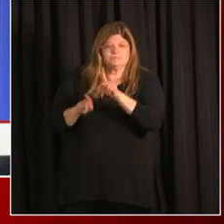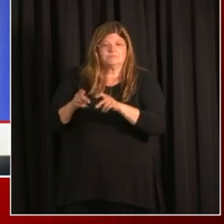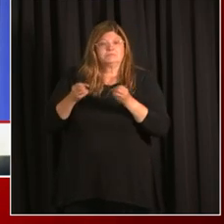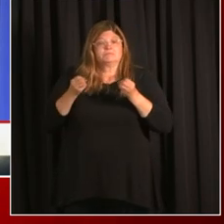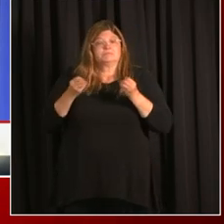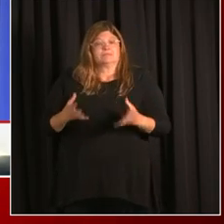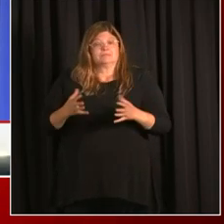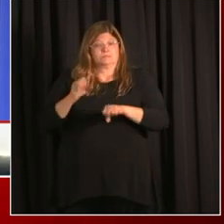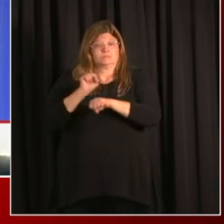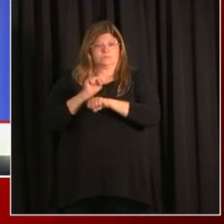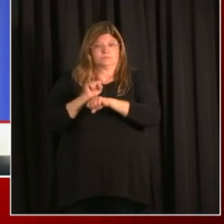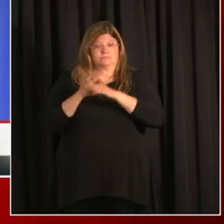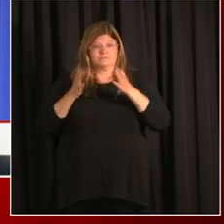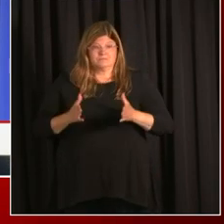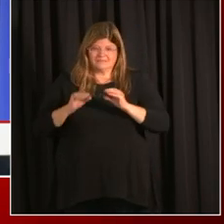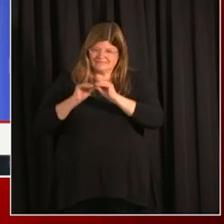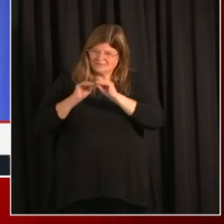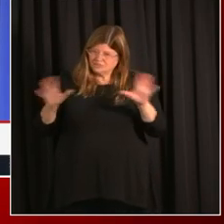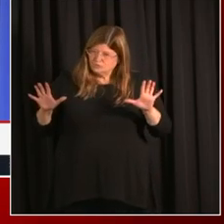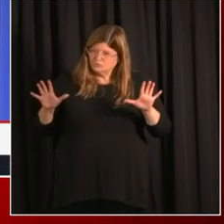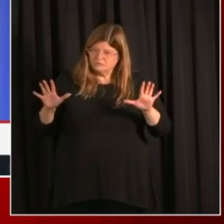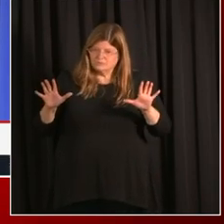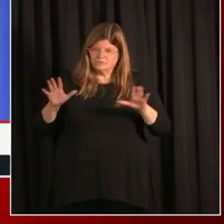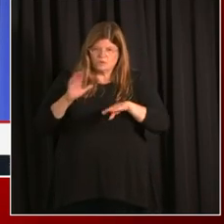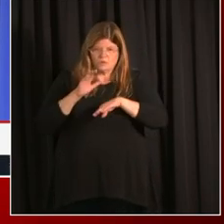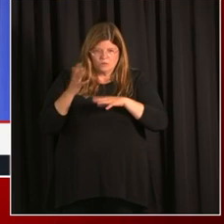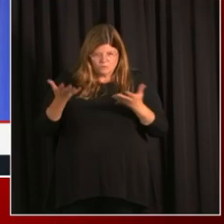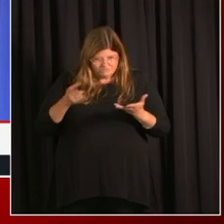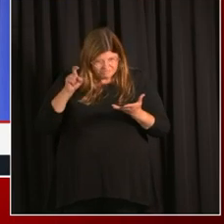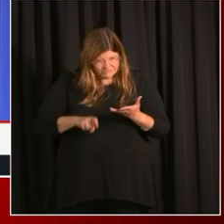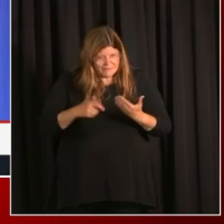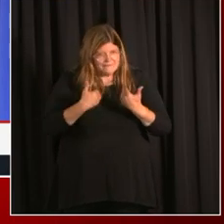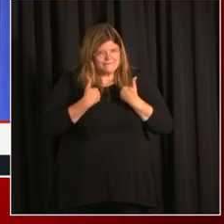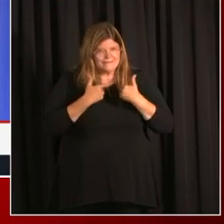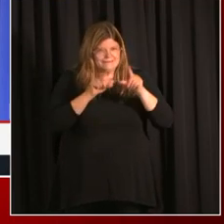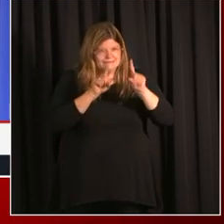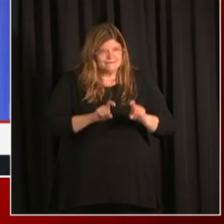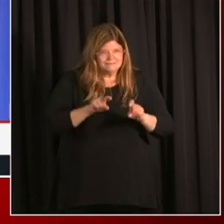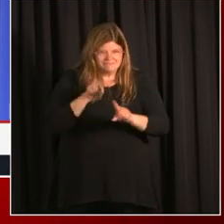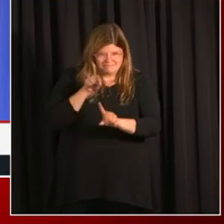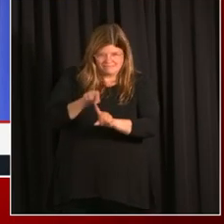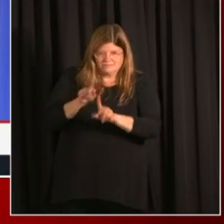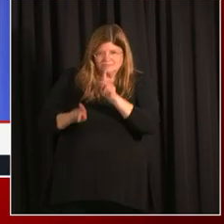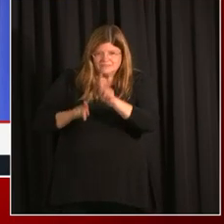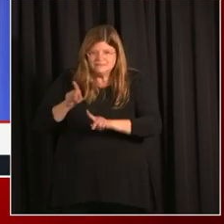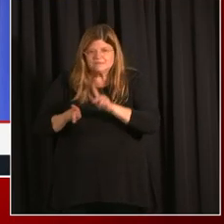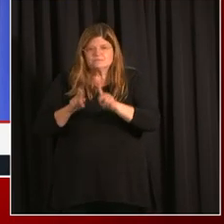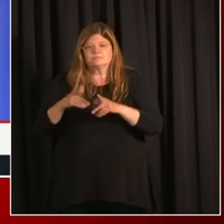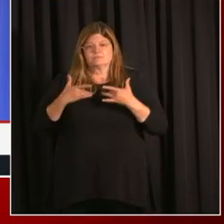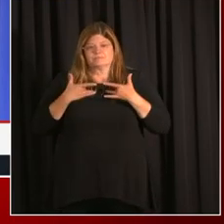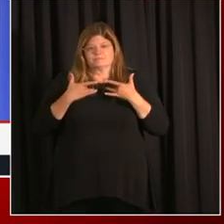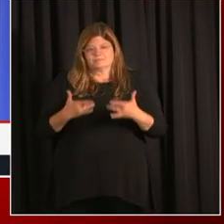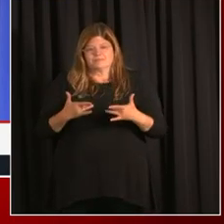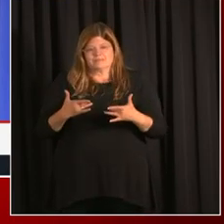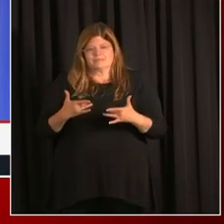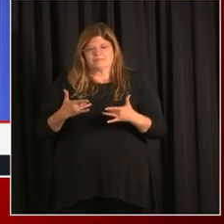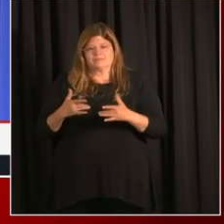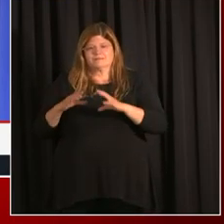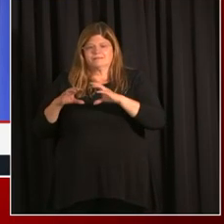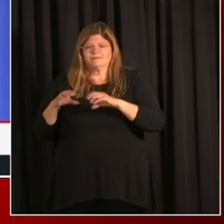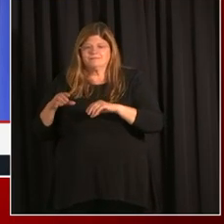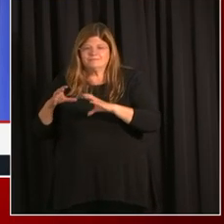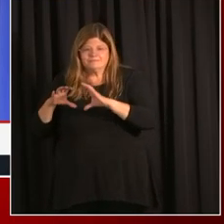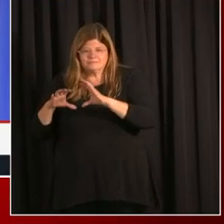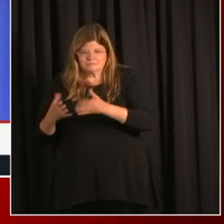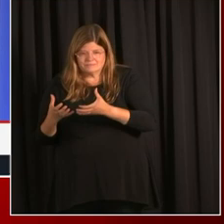those employee groups are very clear already on the need to have testing in that population. It tends to be in congregate